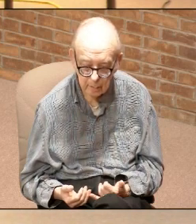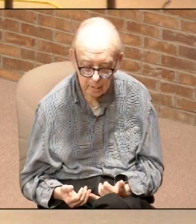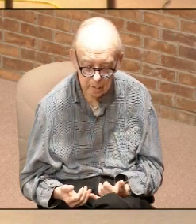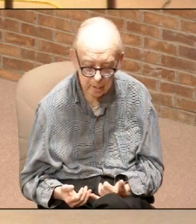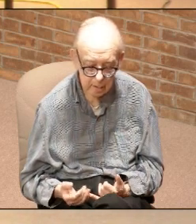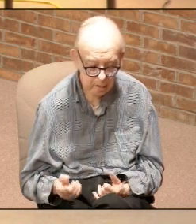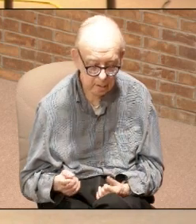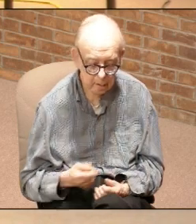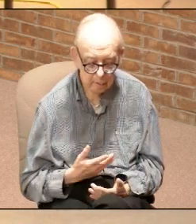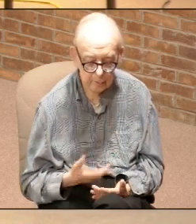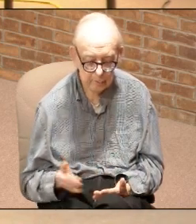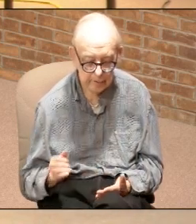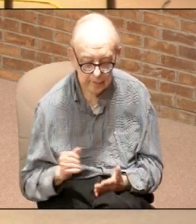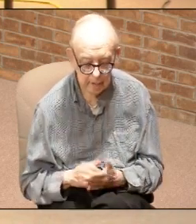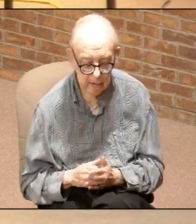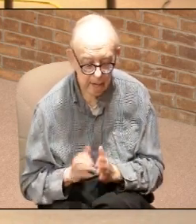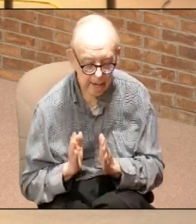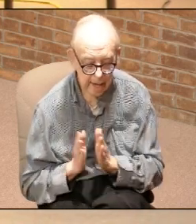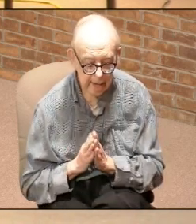first thing i ask them